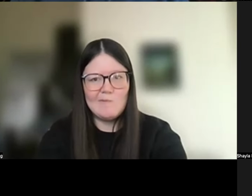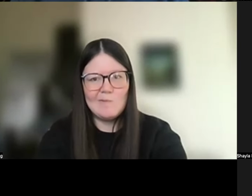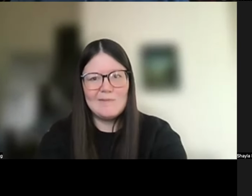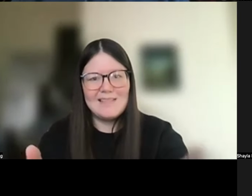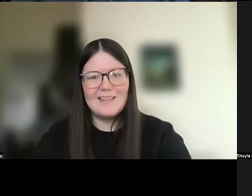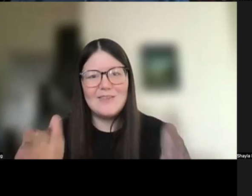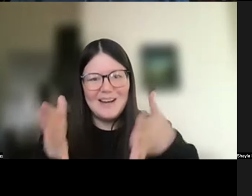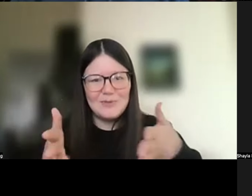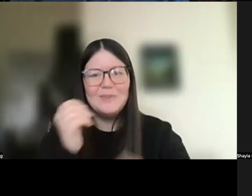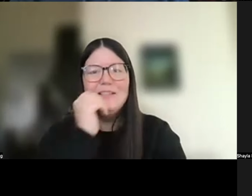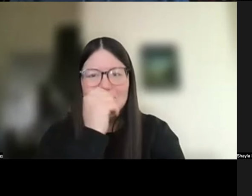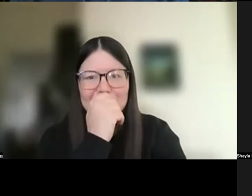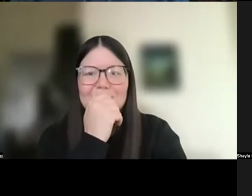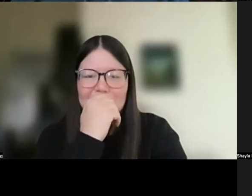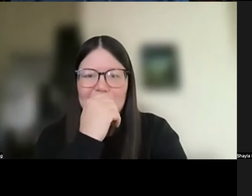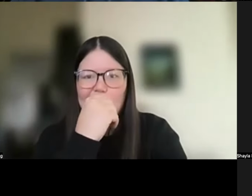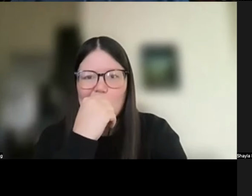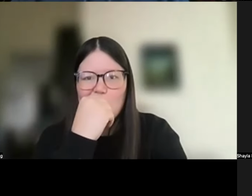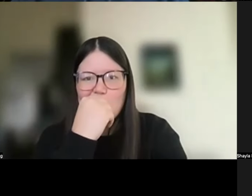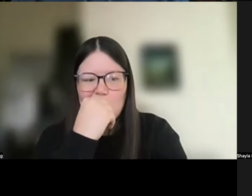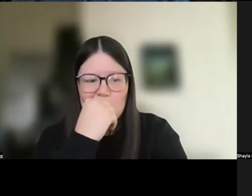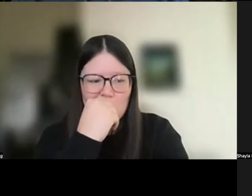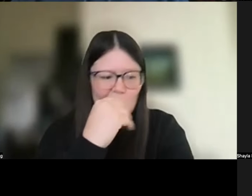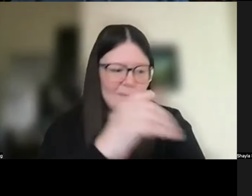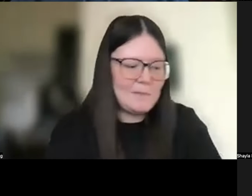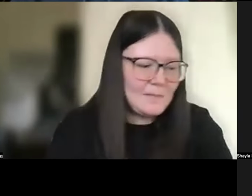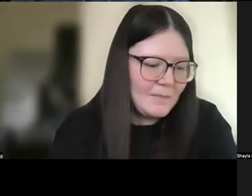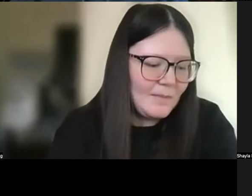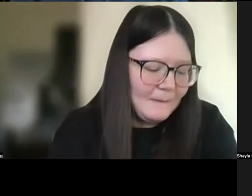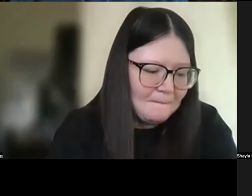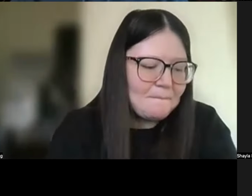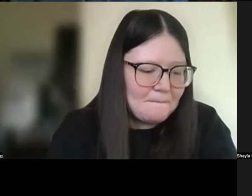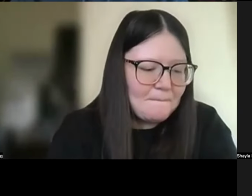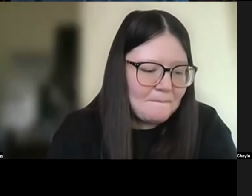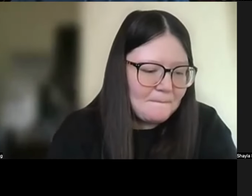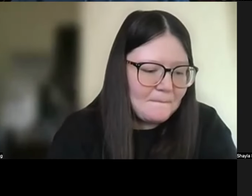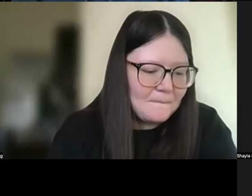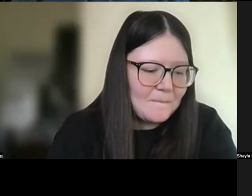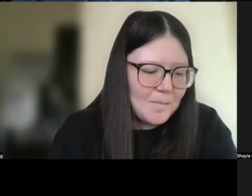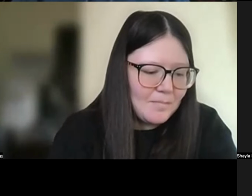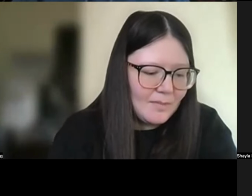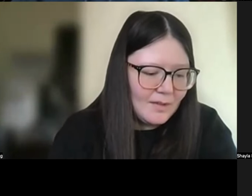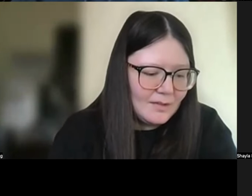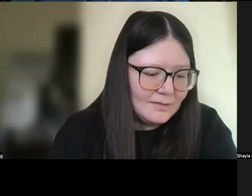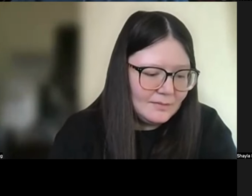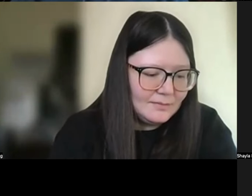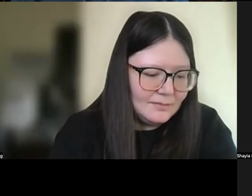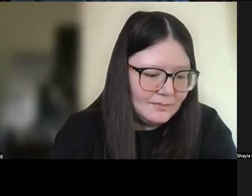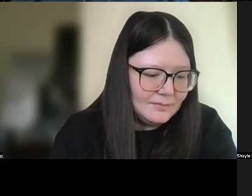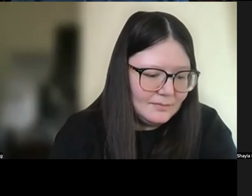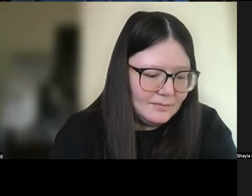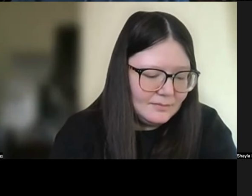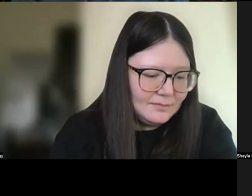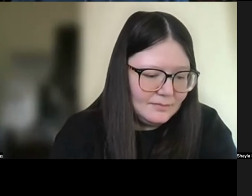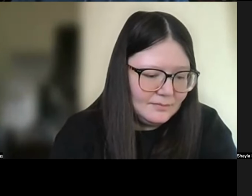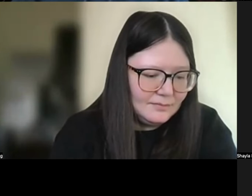criminal justice Yeah. response, and on criminal justice reform, like the reforms around tribal sovereignty and